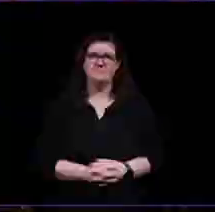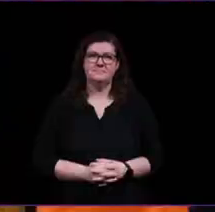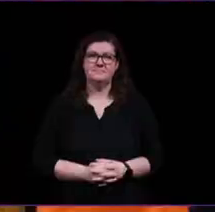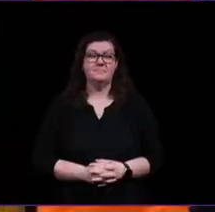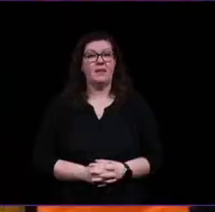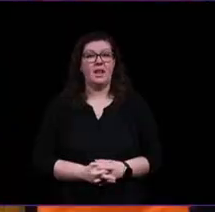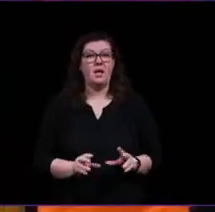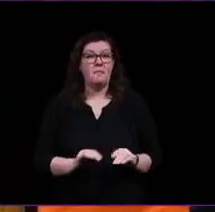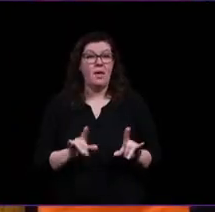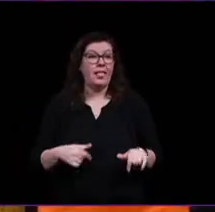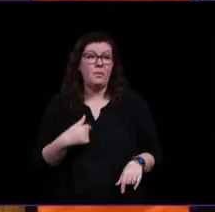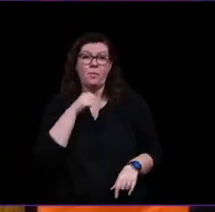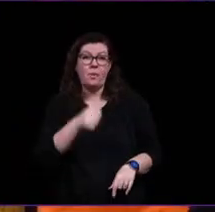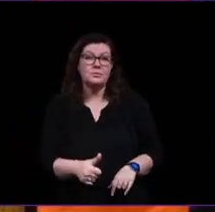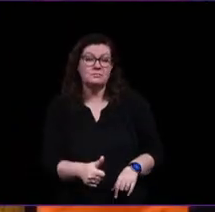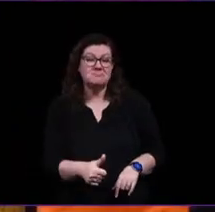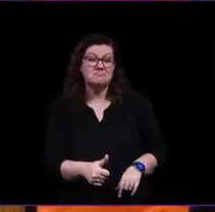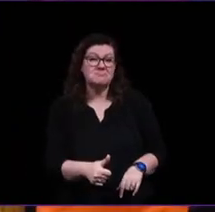Apparently we won't.